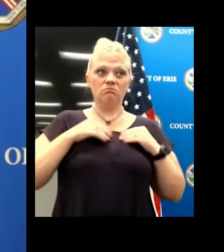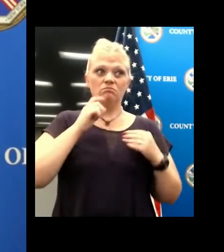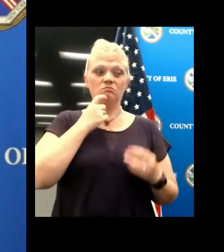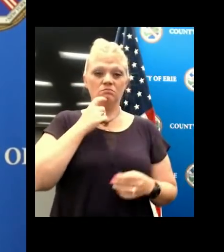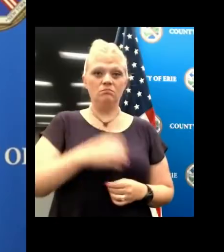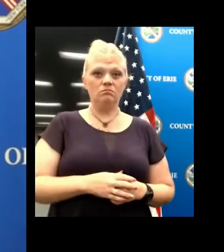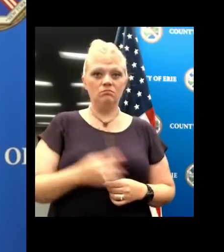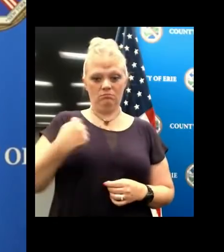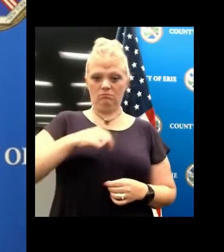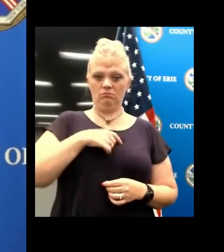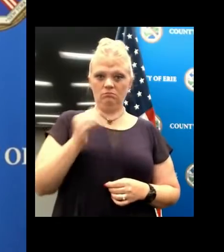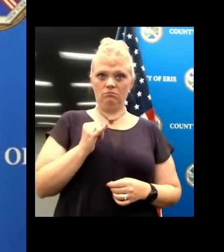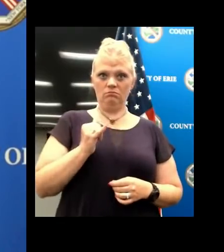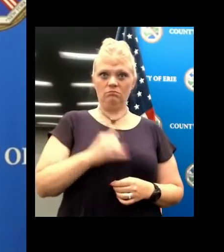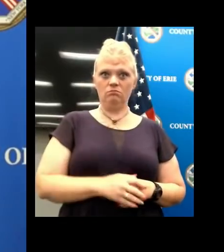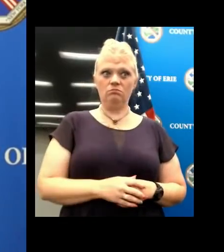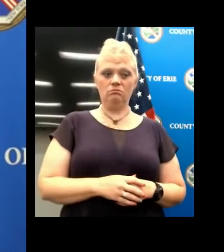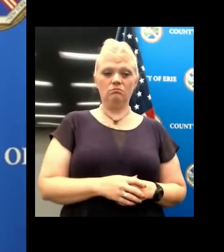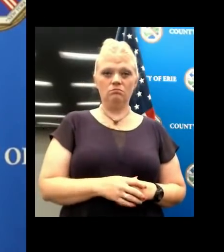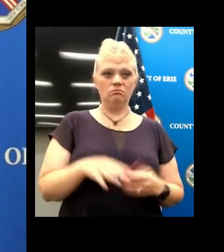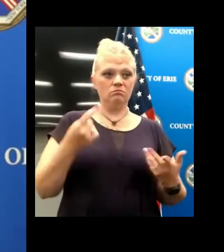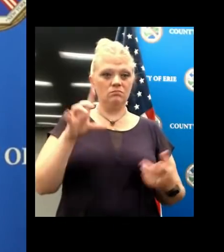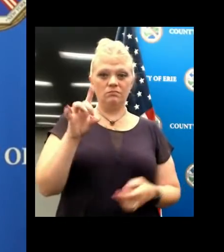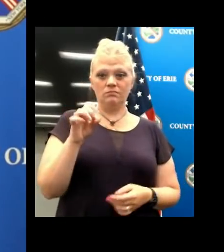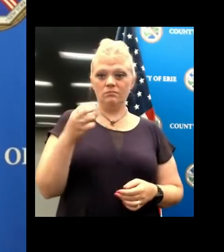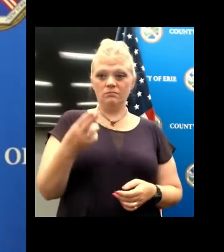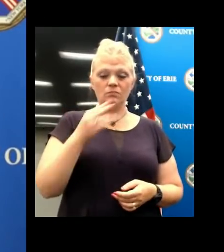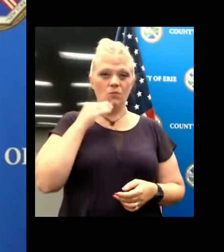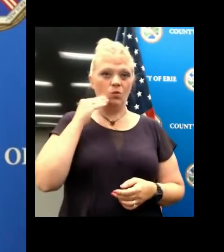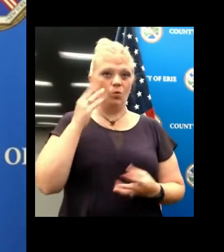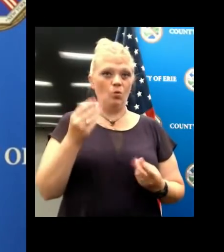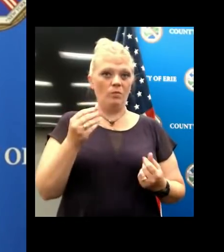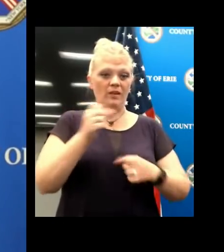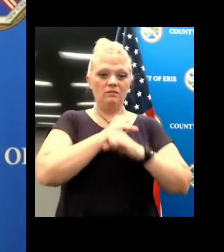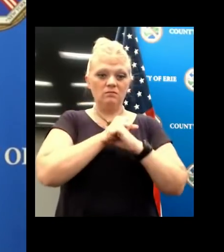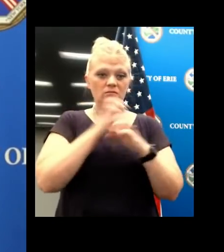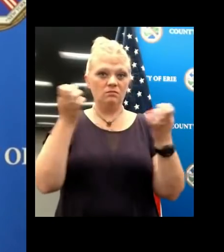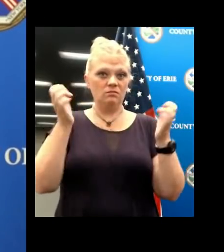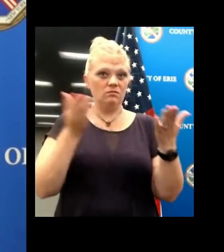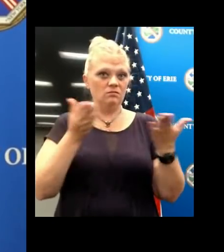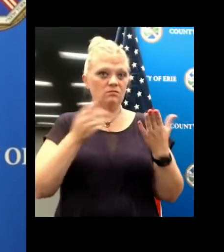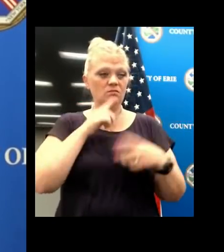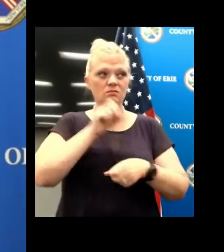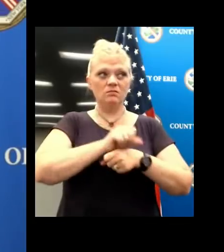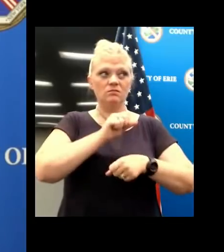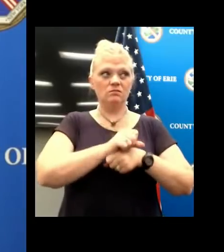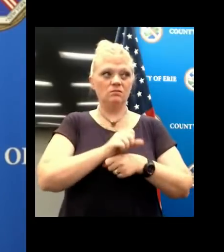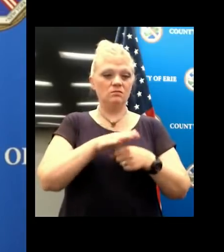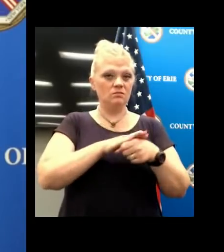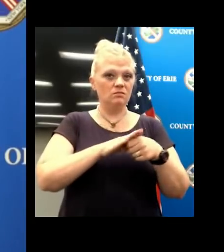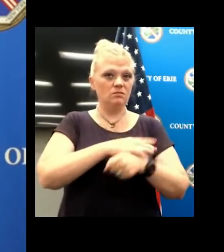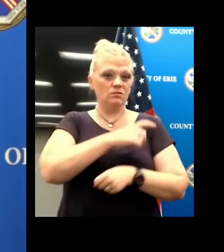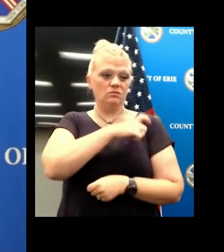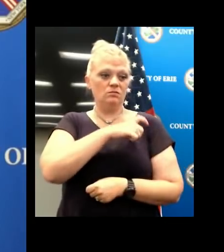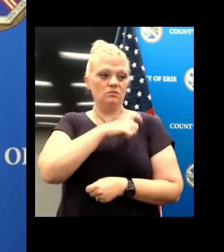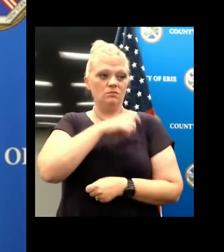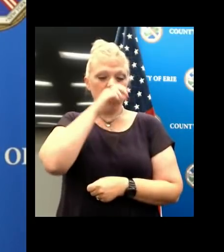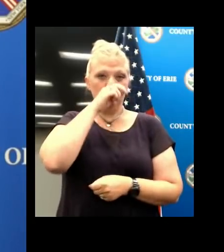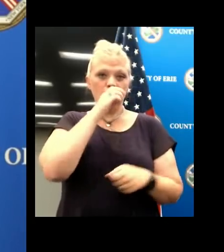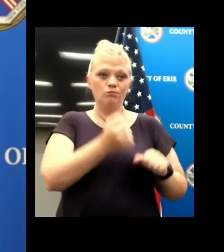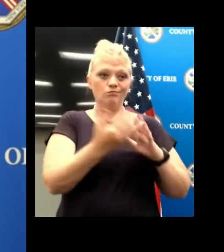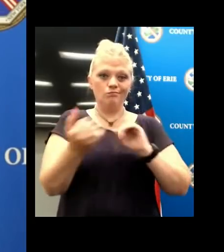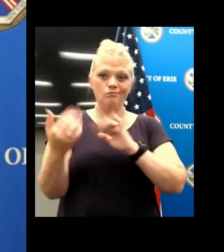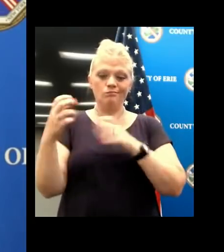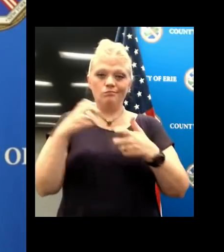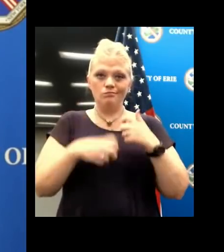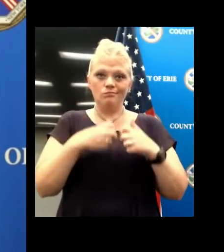And we'll take it seriously as well. As we noted, the Department of Health, our Homeland Security Emergency Services Department, is working with local law enforcement to address issues